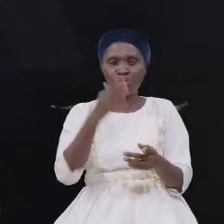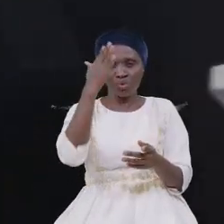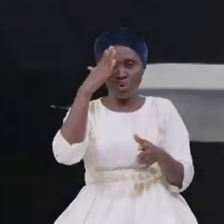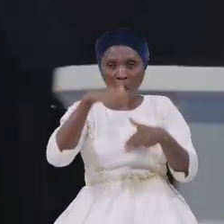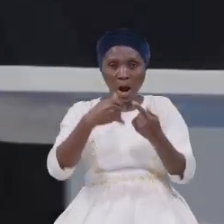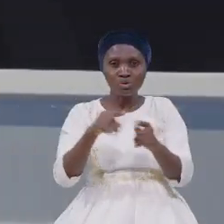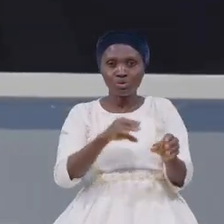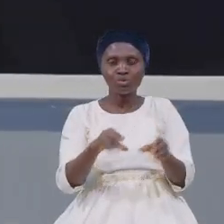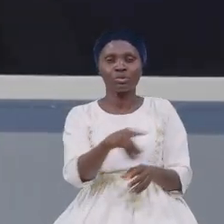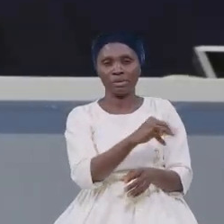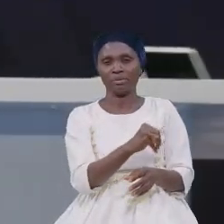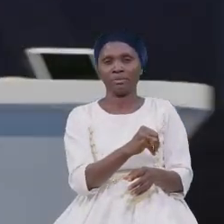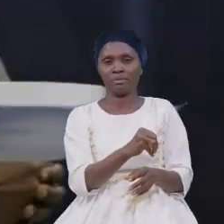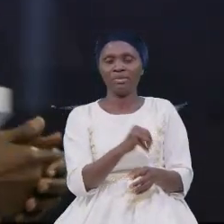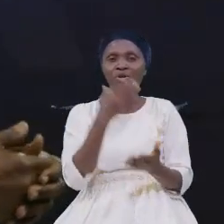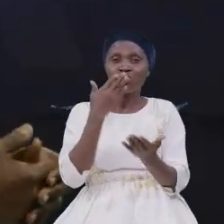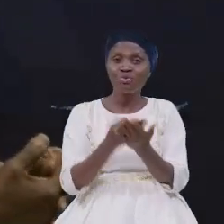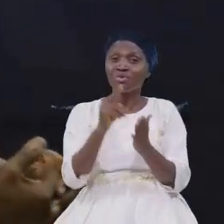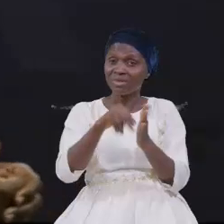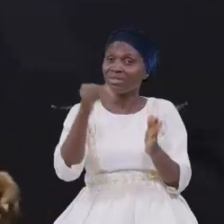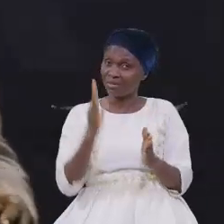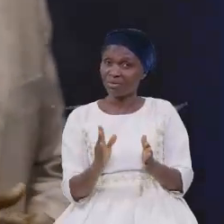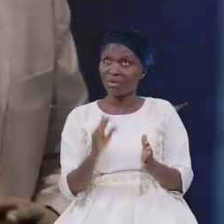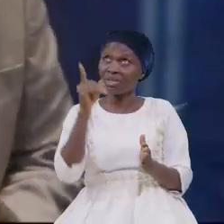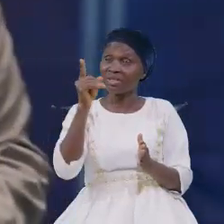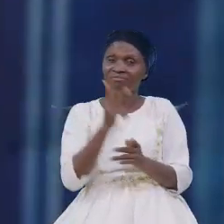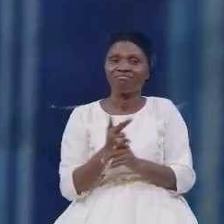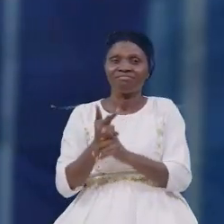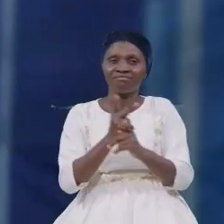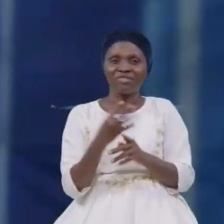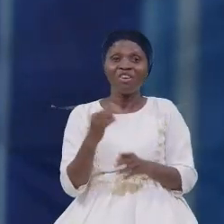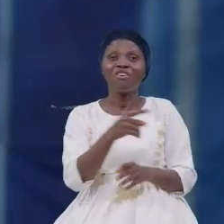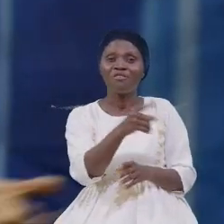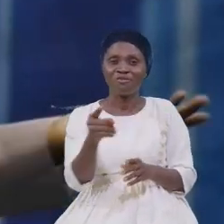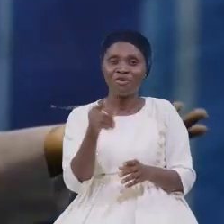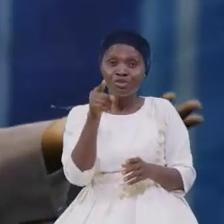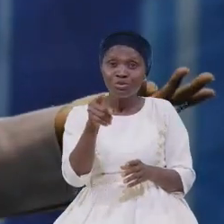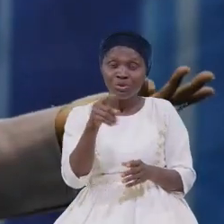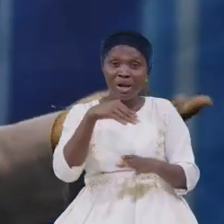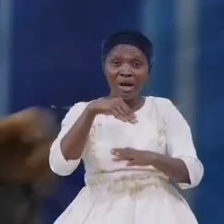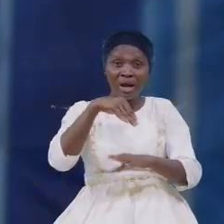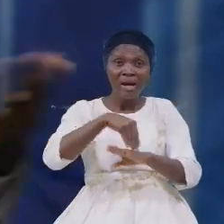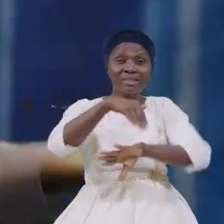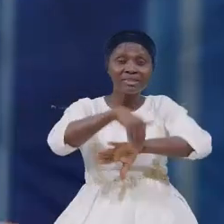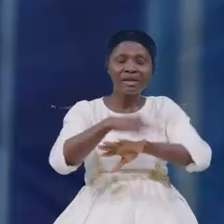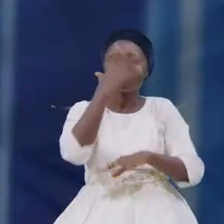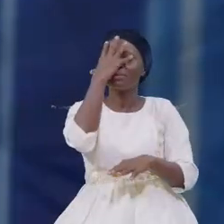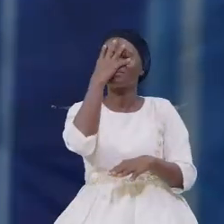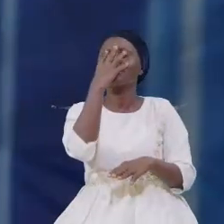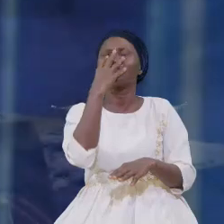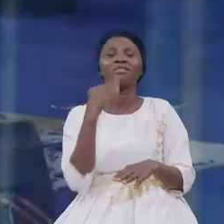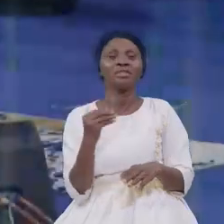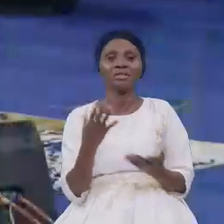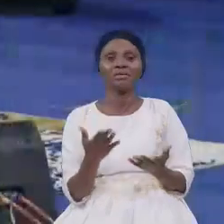God taking care of you, taking care of you. You sleep at night. In the night, you don't even know where you